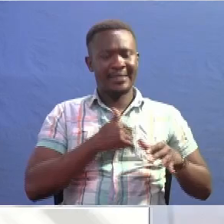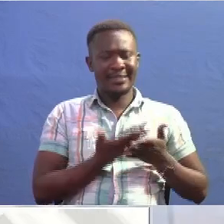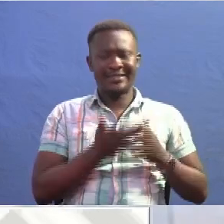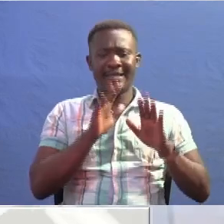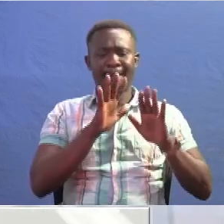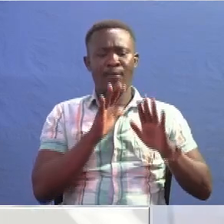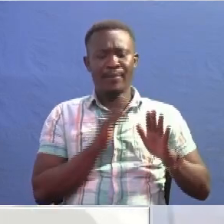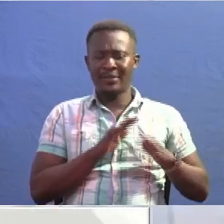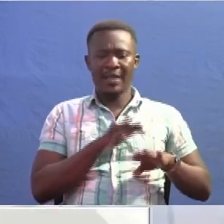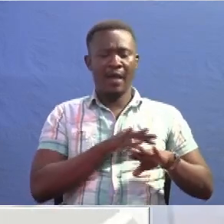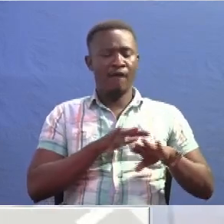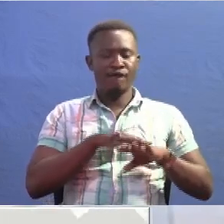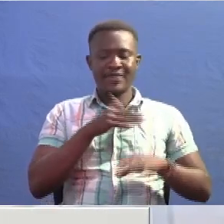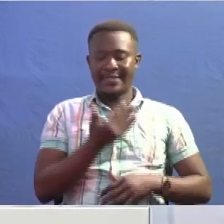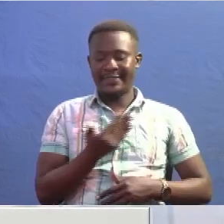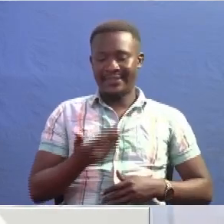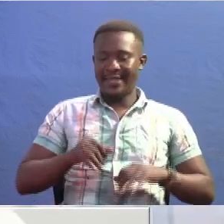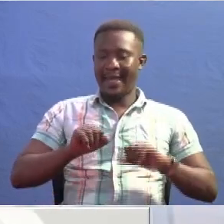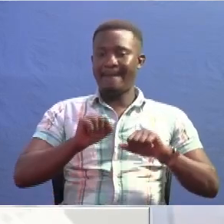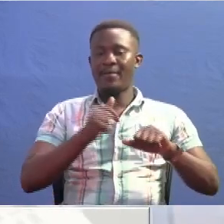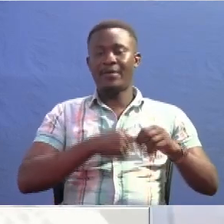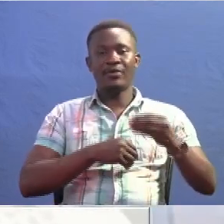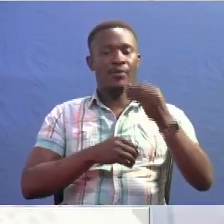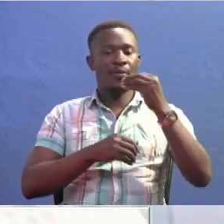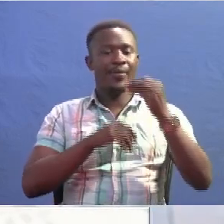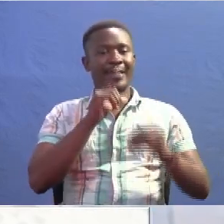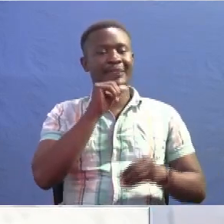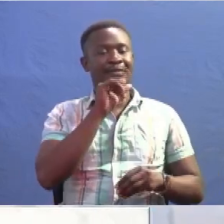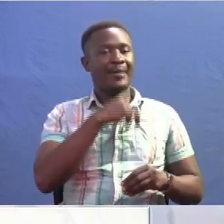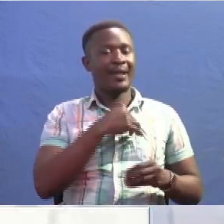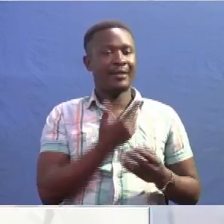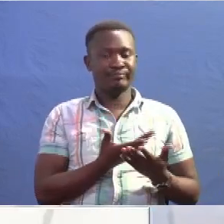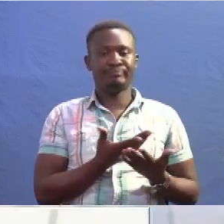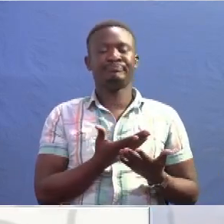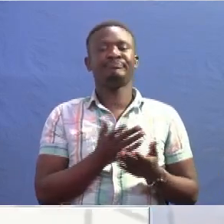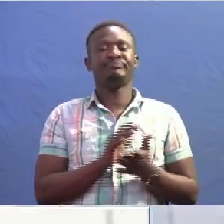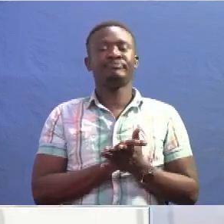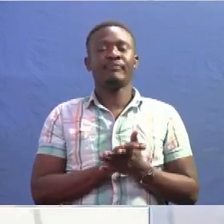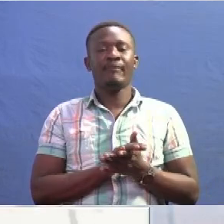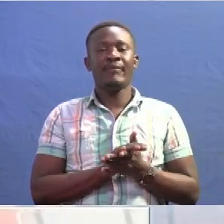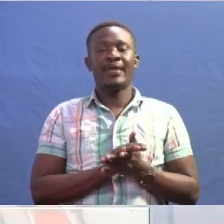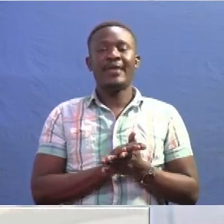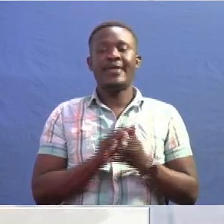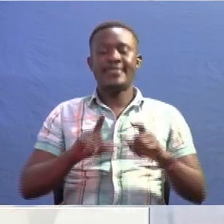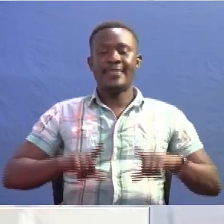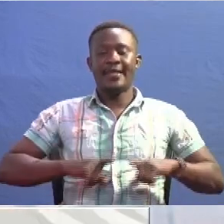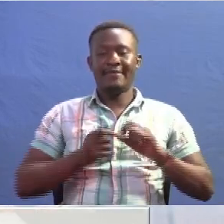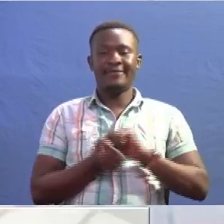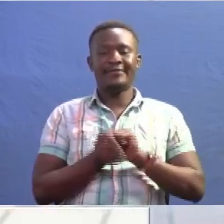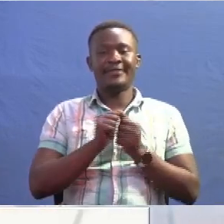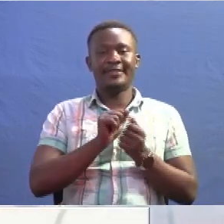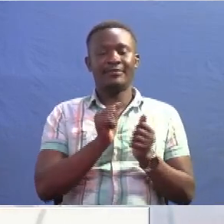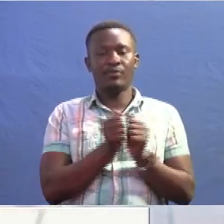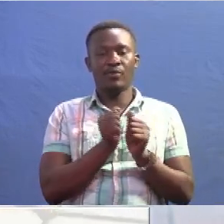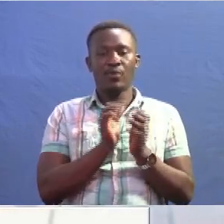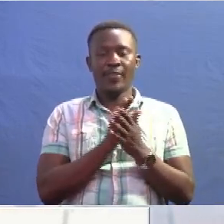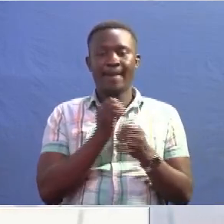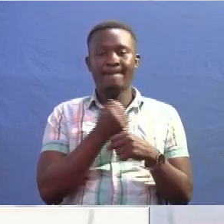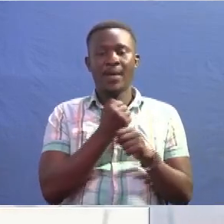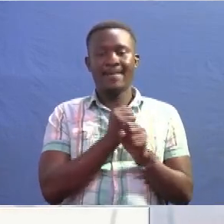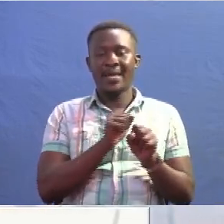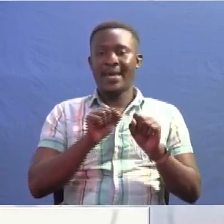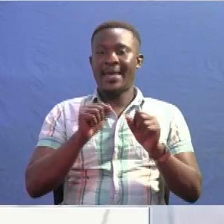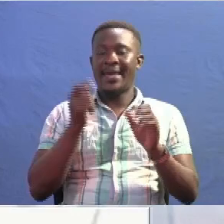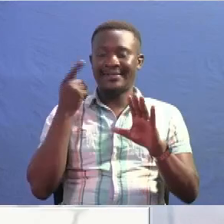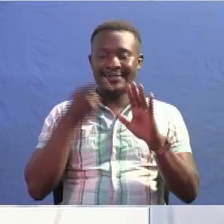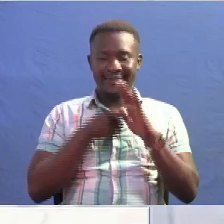significantly affect a child's ability to eat, speak, and thrive. In a life-changing step, in line with facilitating accessible screening